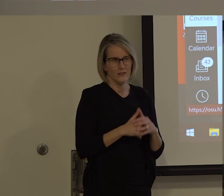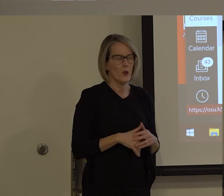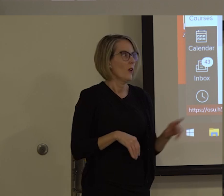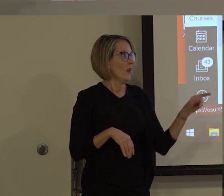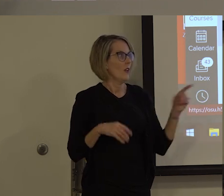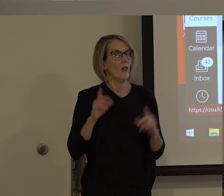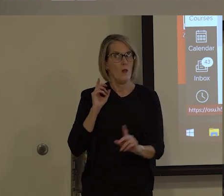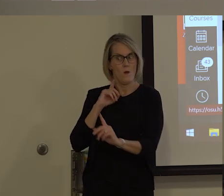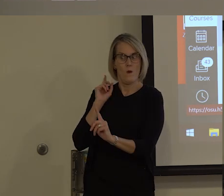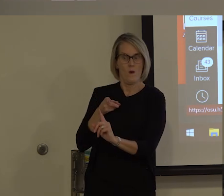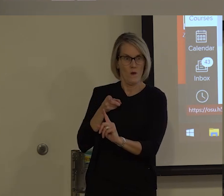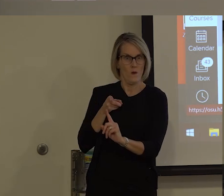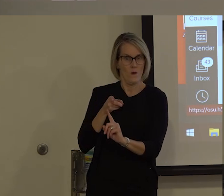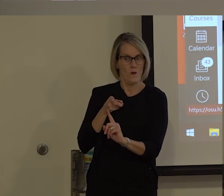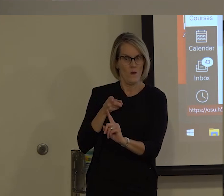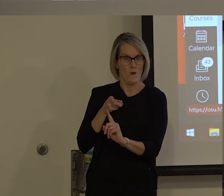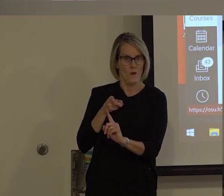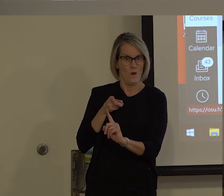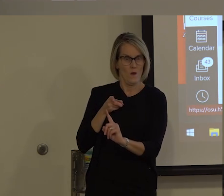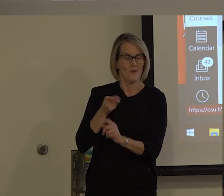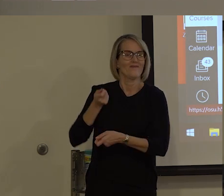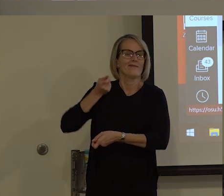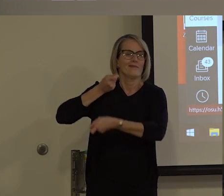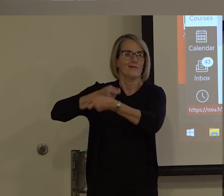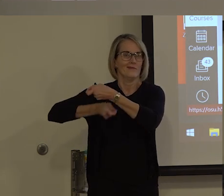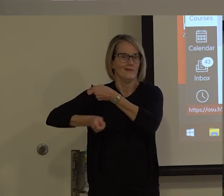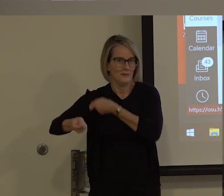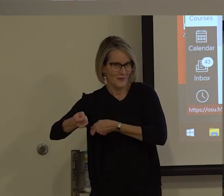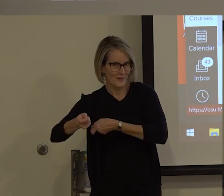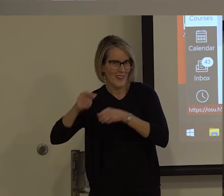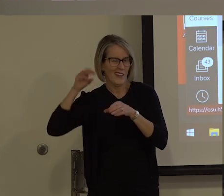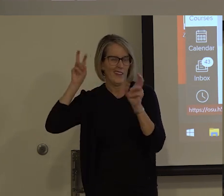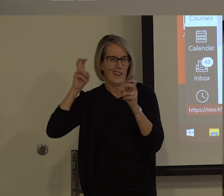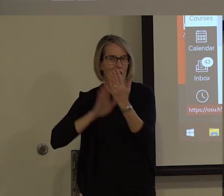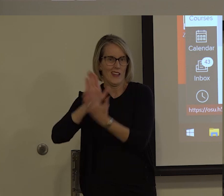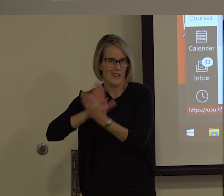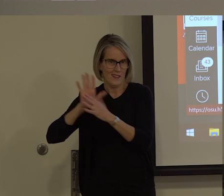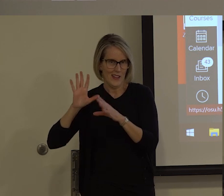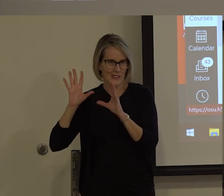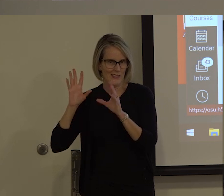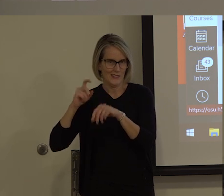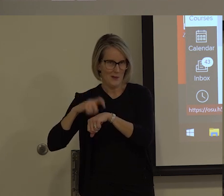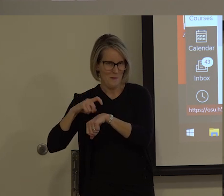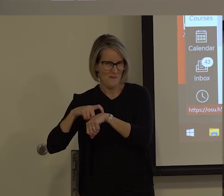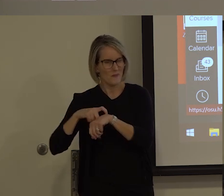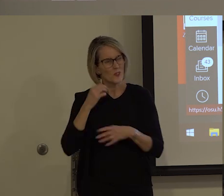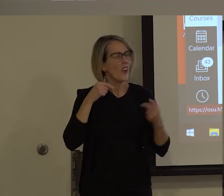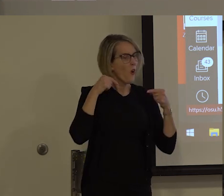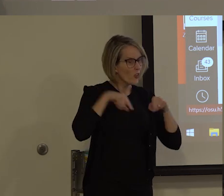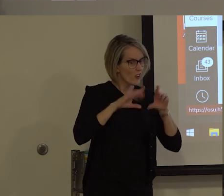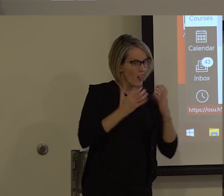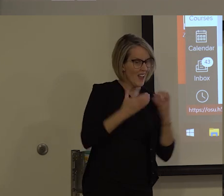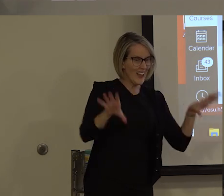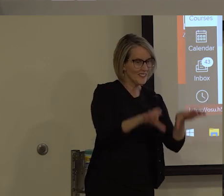the goal of this is to have a replacement for in-class meetings. Right. So those like activities we'd be doing in class, now we